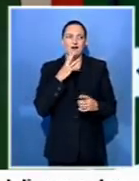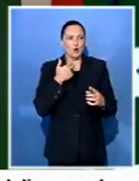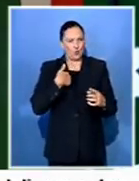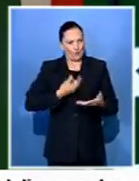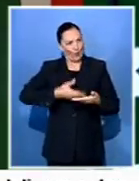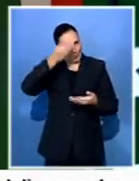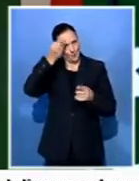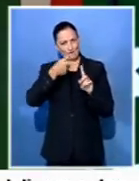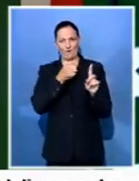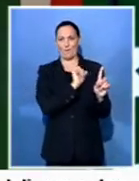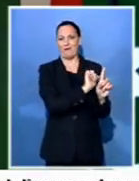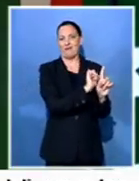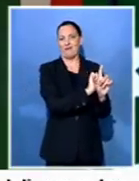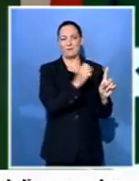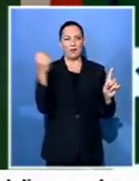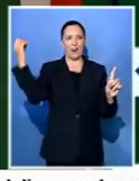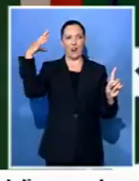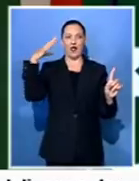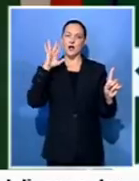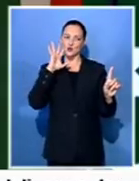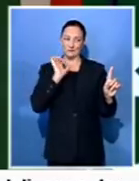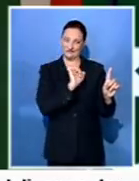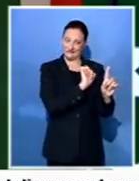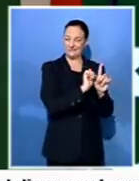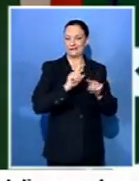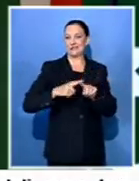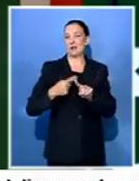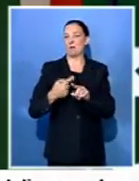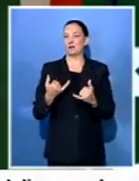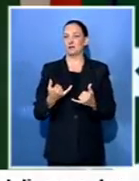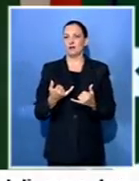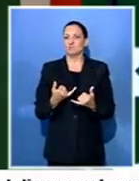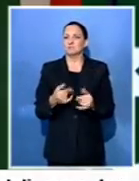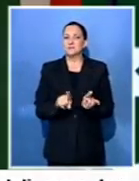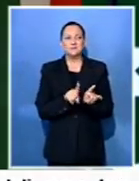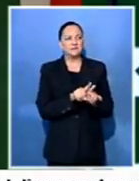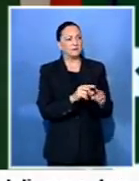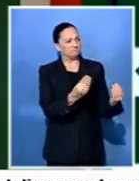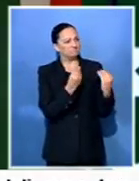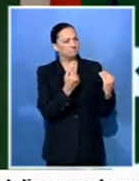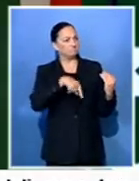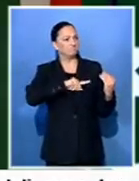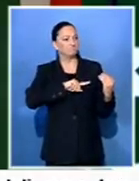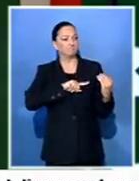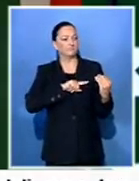example shall rise new shoots of lessons for us who remain